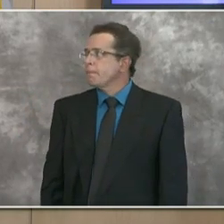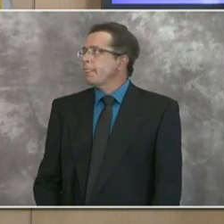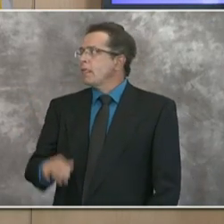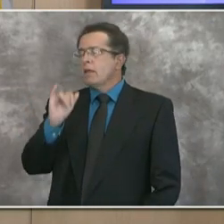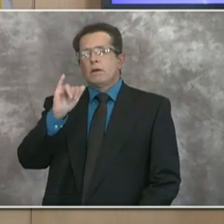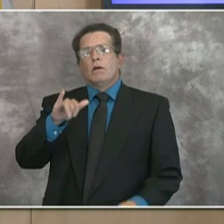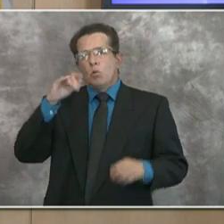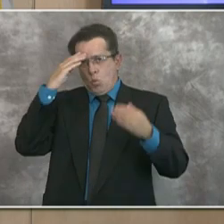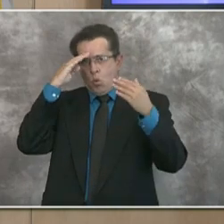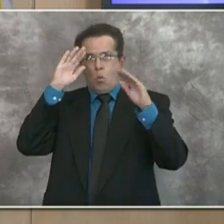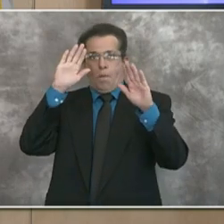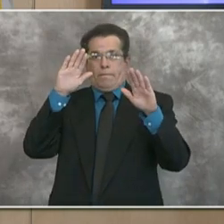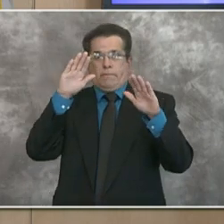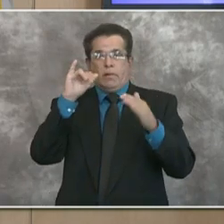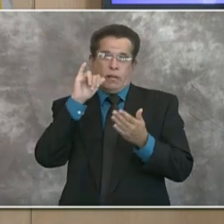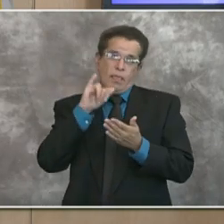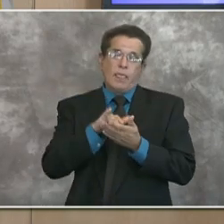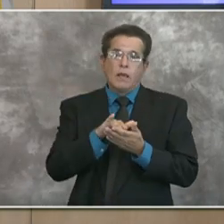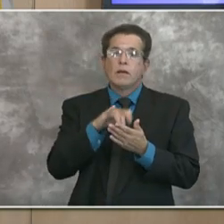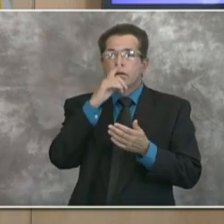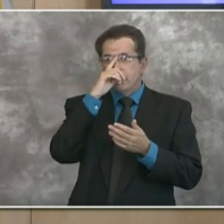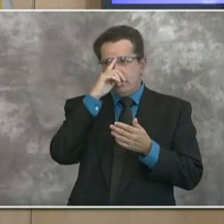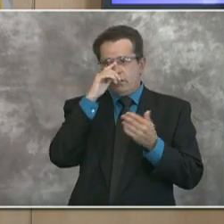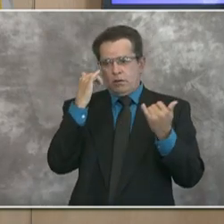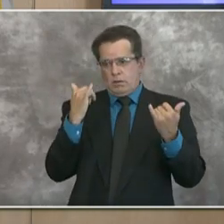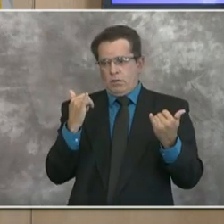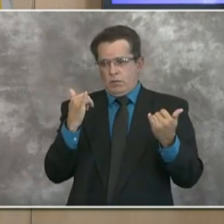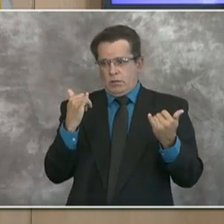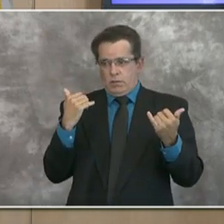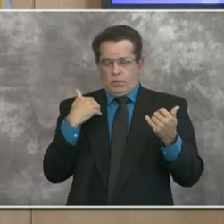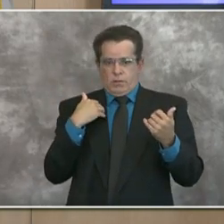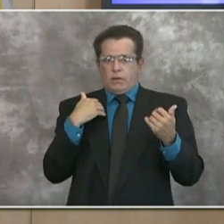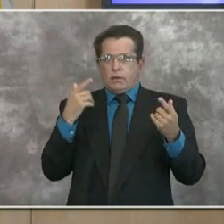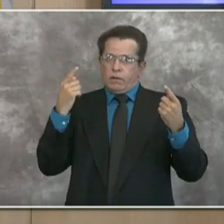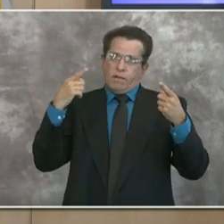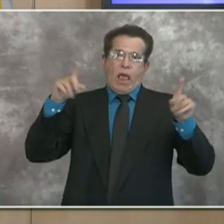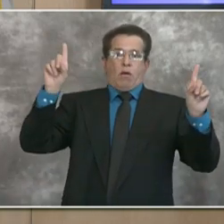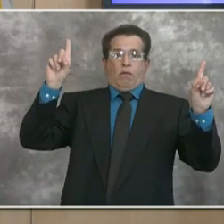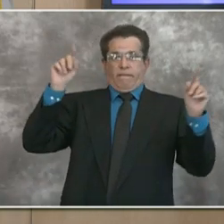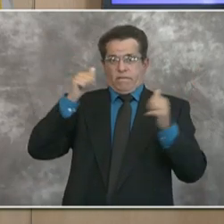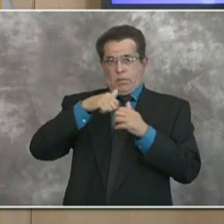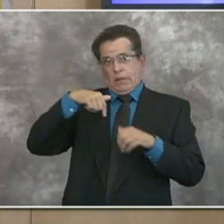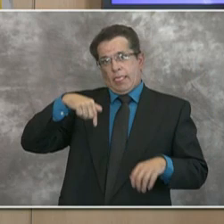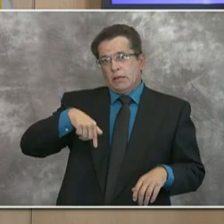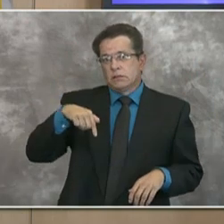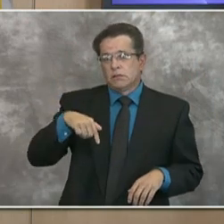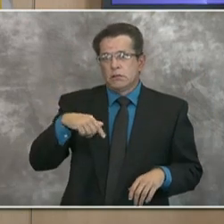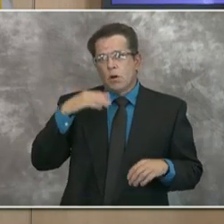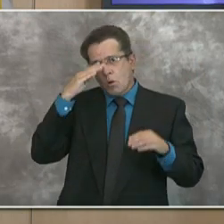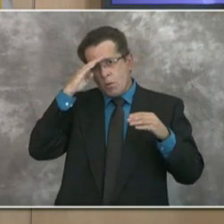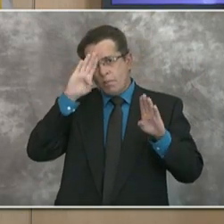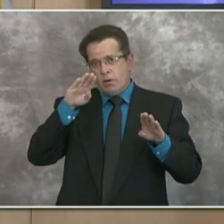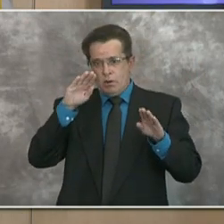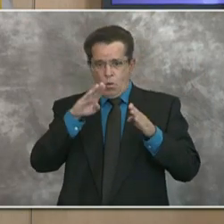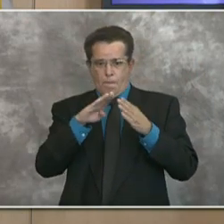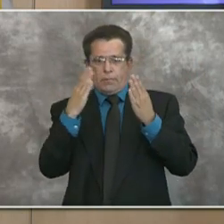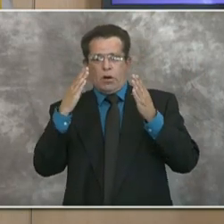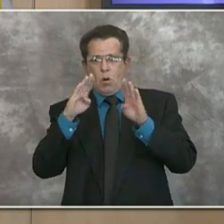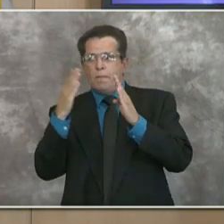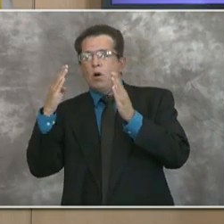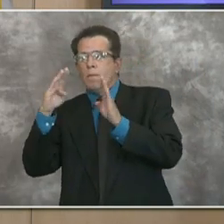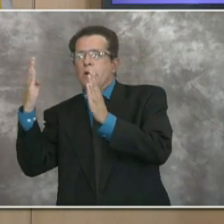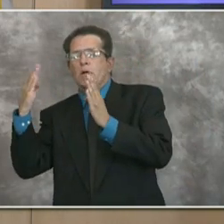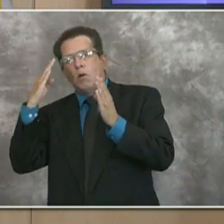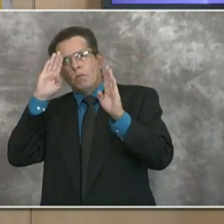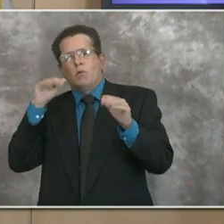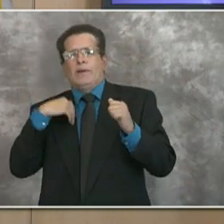The hope is that as we come out of this, that we can continue to change how we